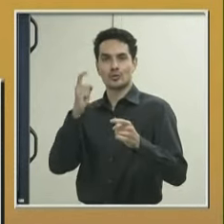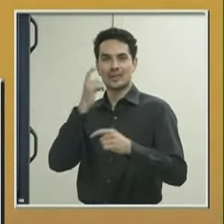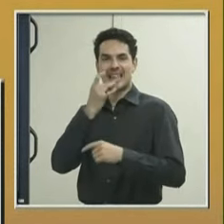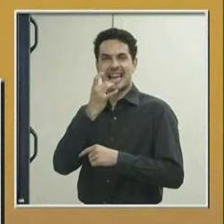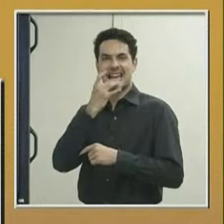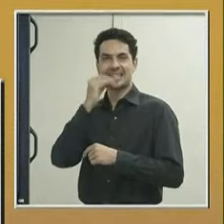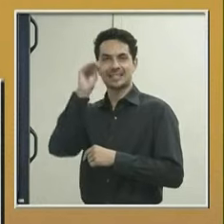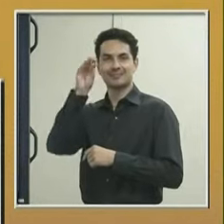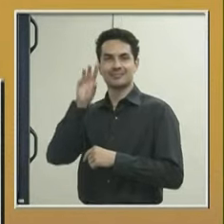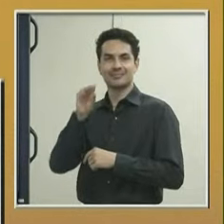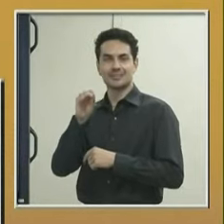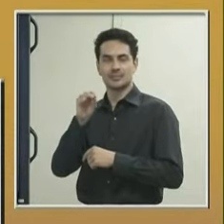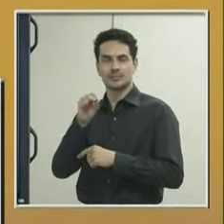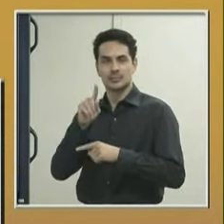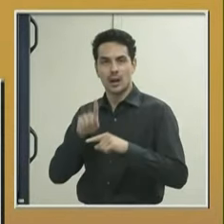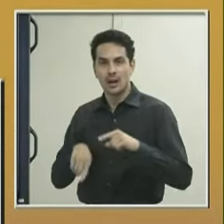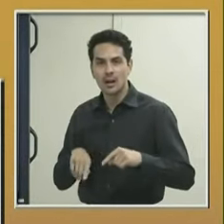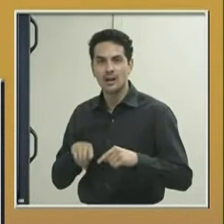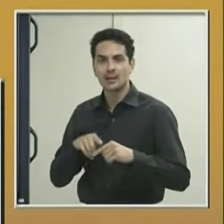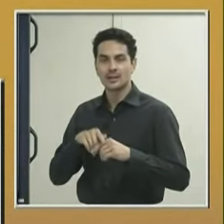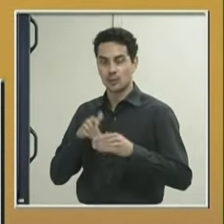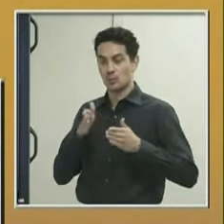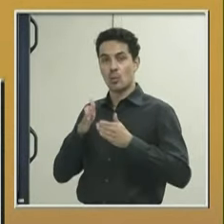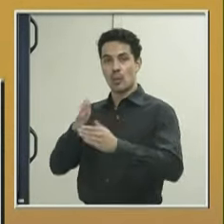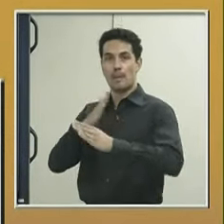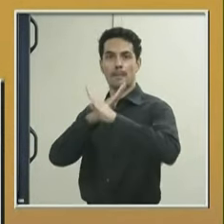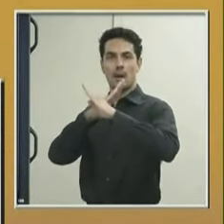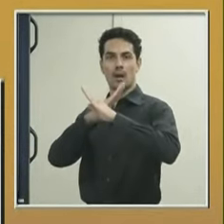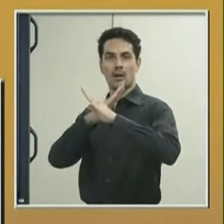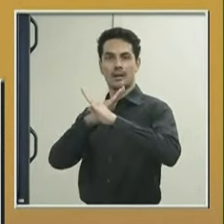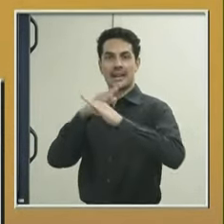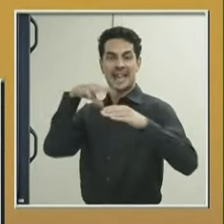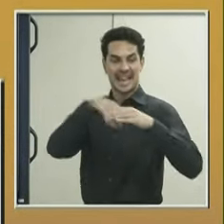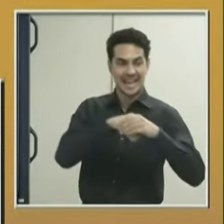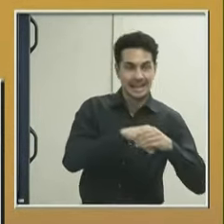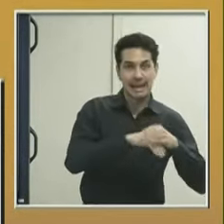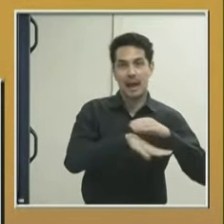There was blocked roadways getting in and out of Lahaina.